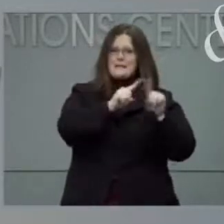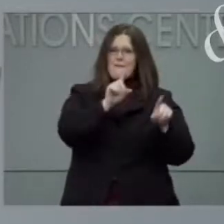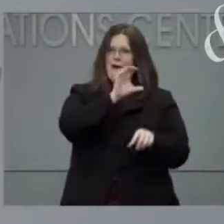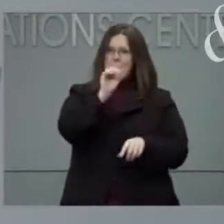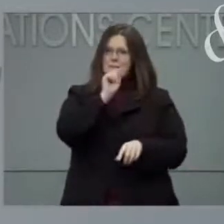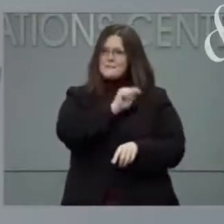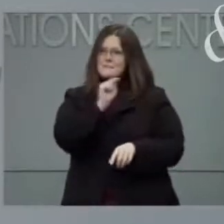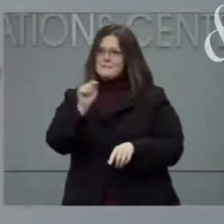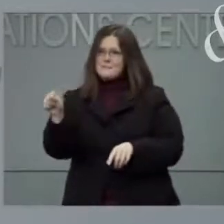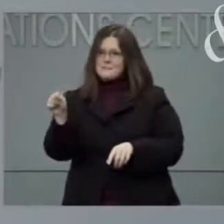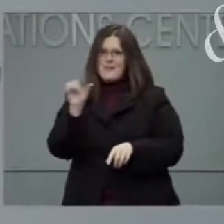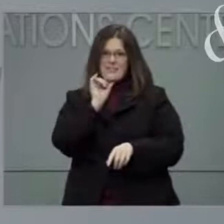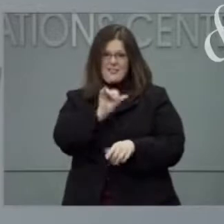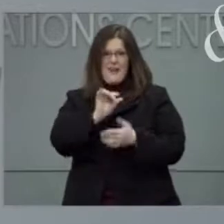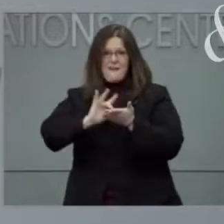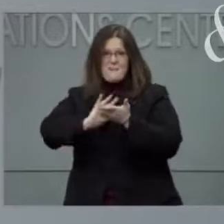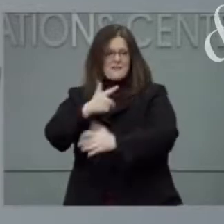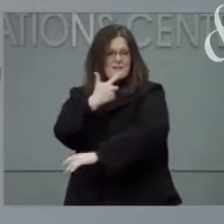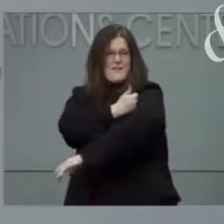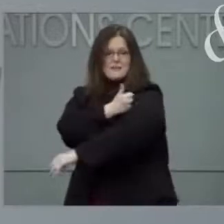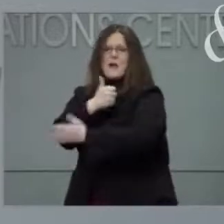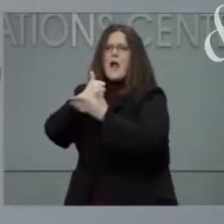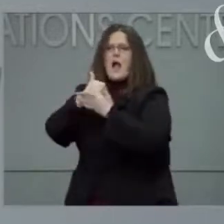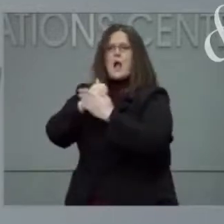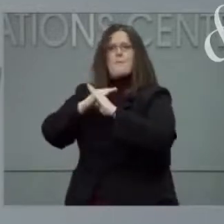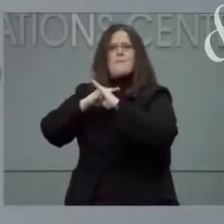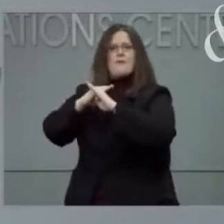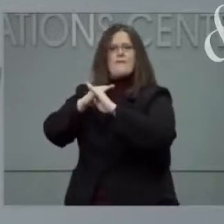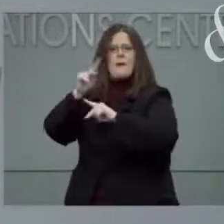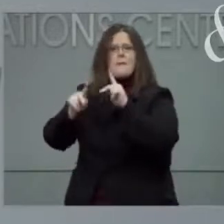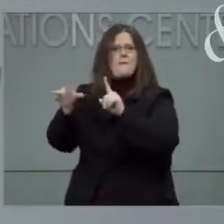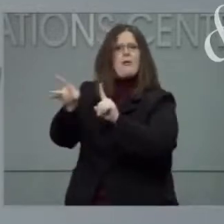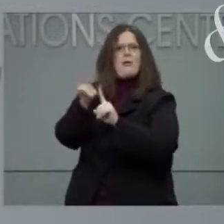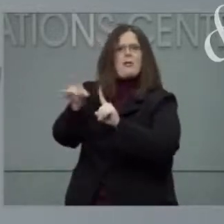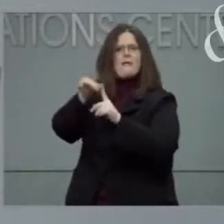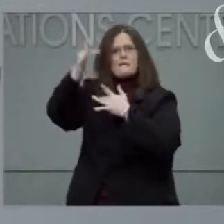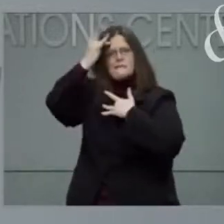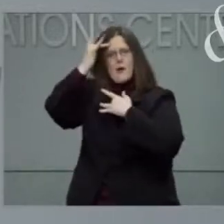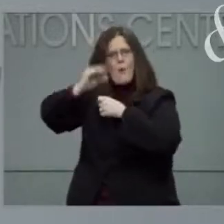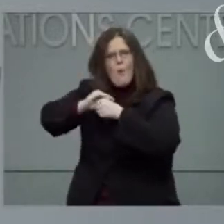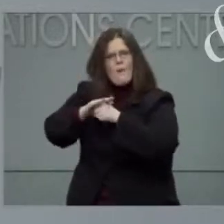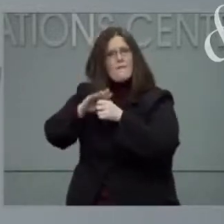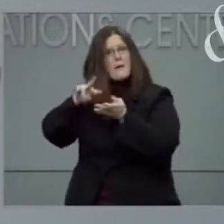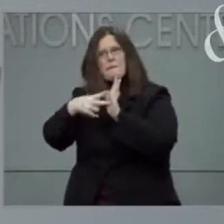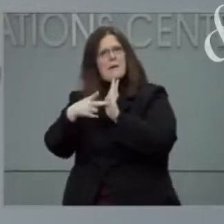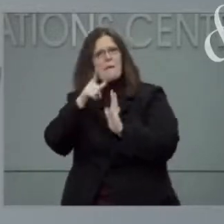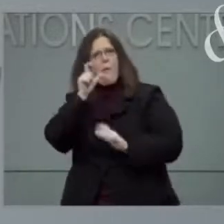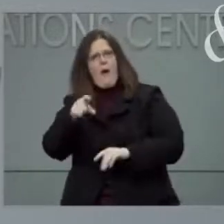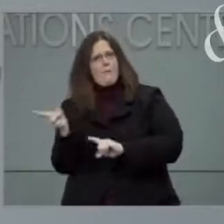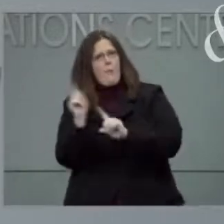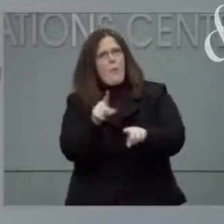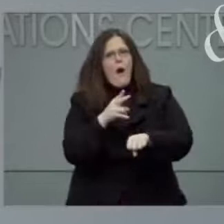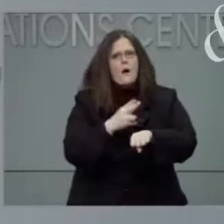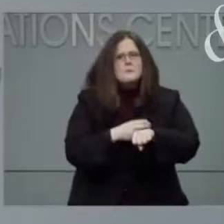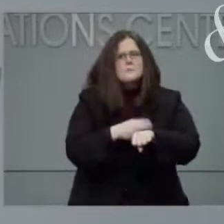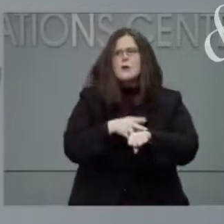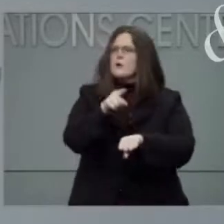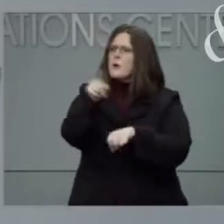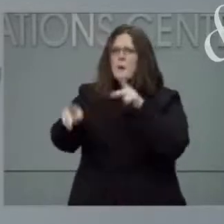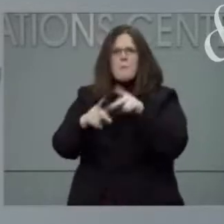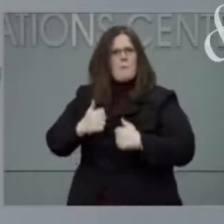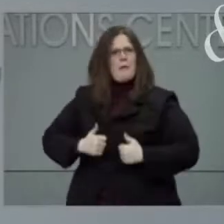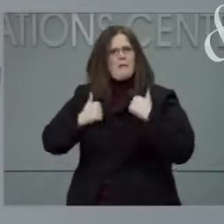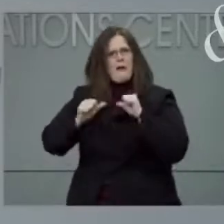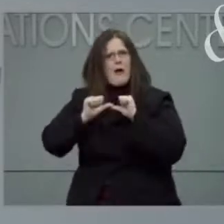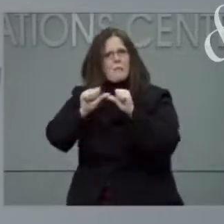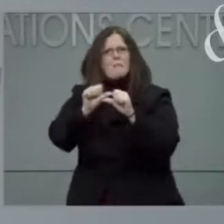out of the hospital, keeping them from dying from this virus. A third COVID-19 vaccine means North Carolina can get more